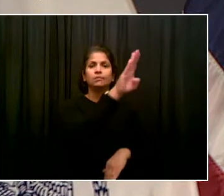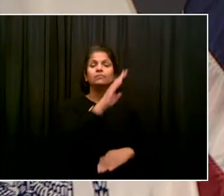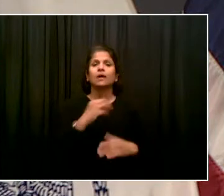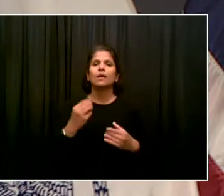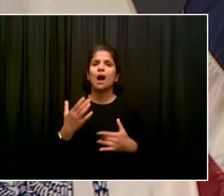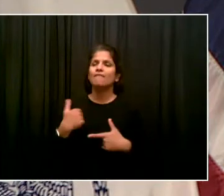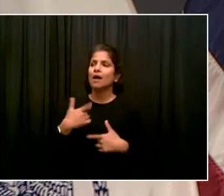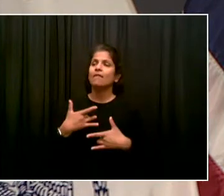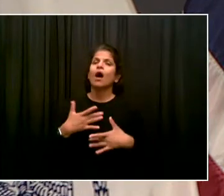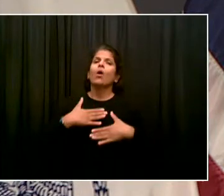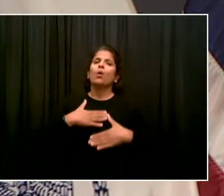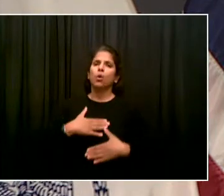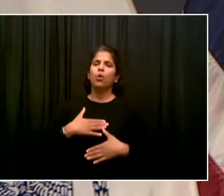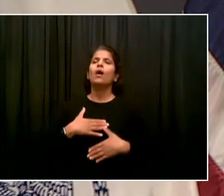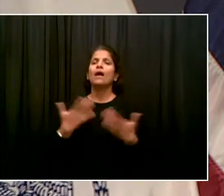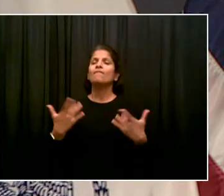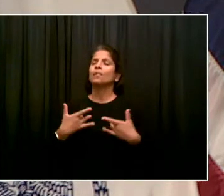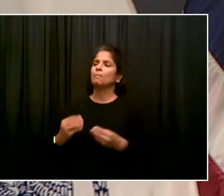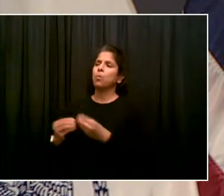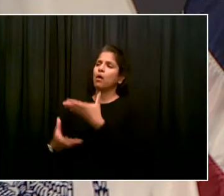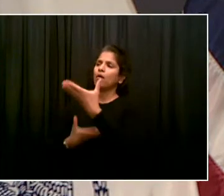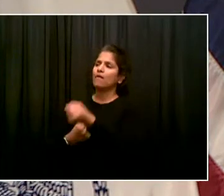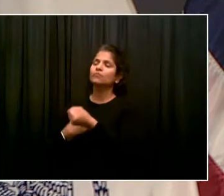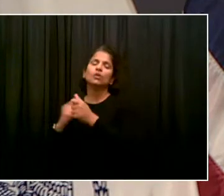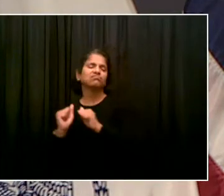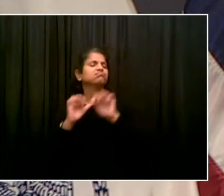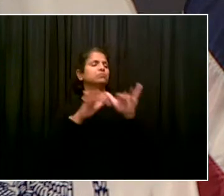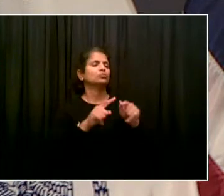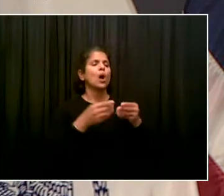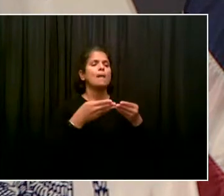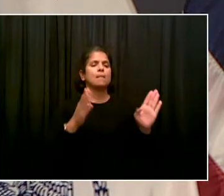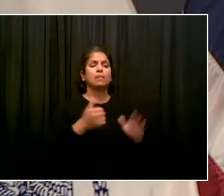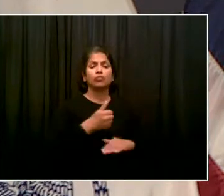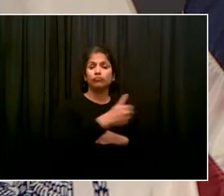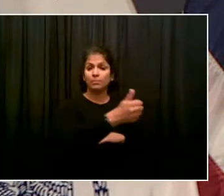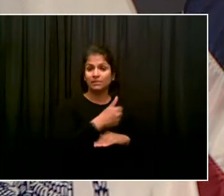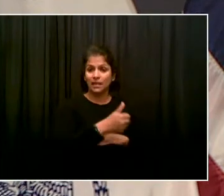Our next question goes to Elizabeth Kim from Gothamist.